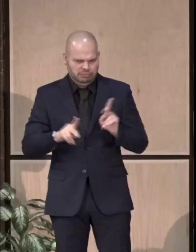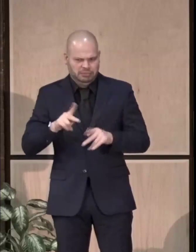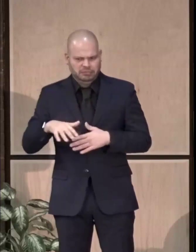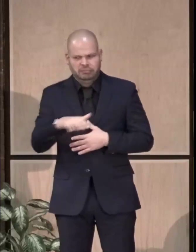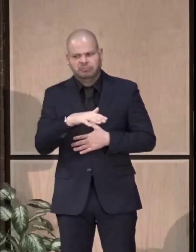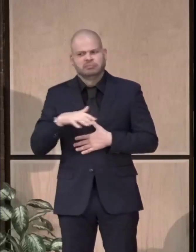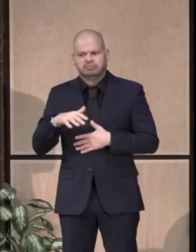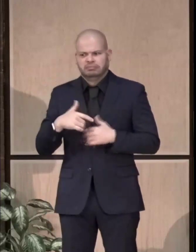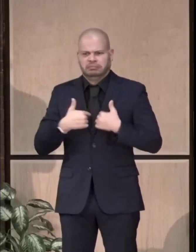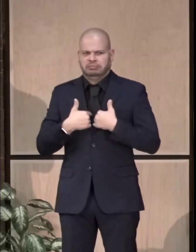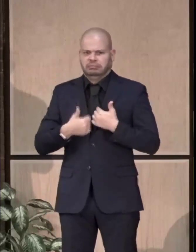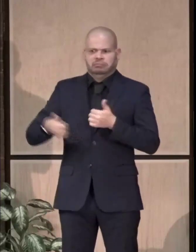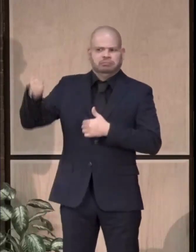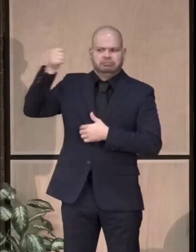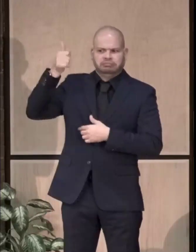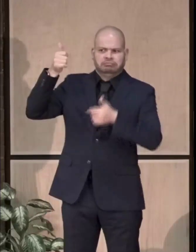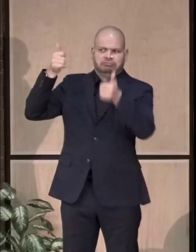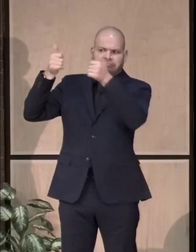command. Did you do any of the